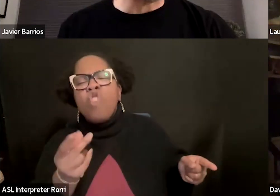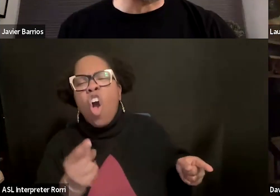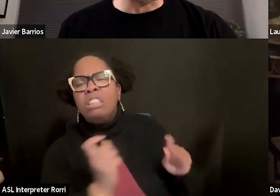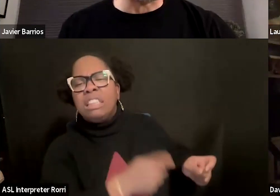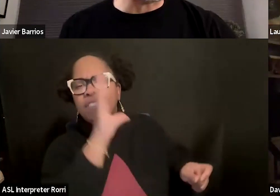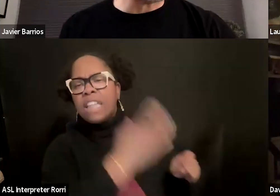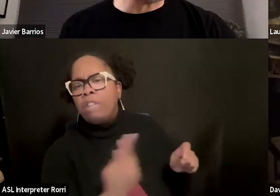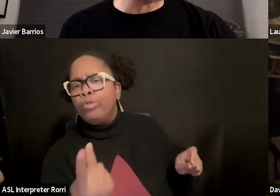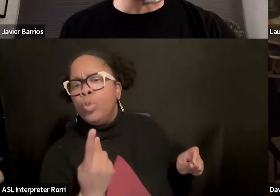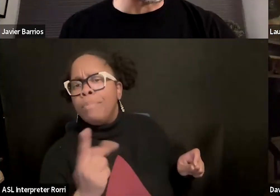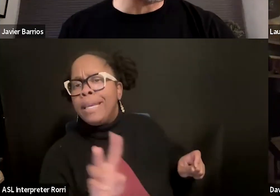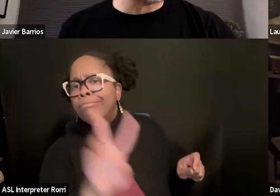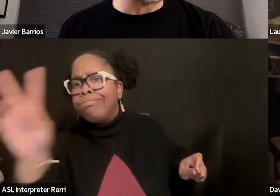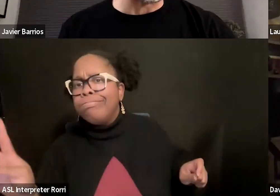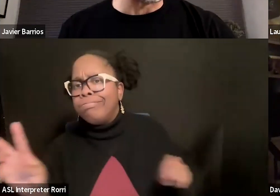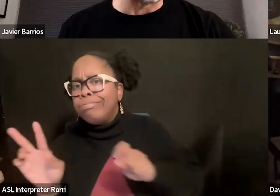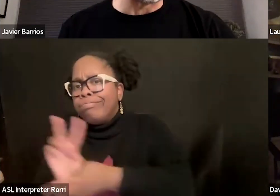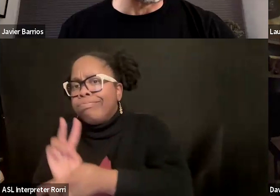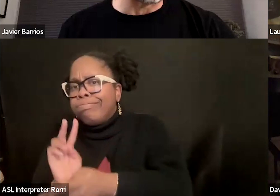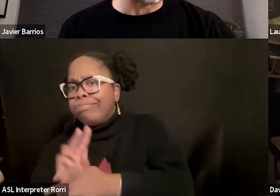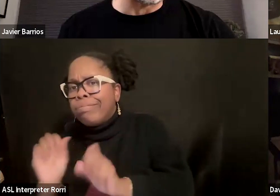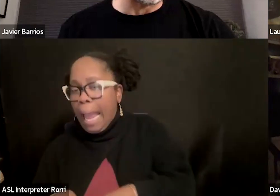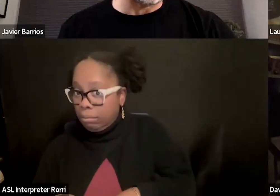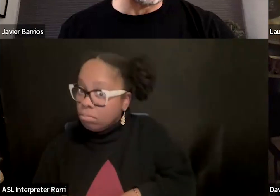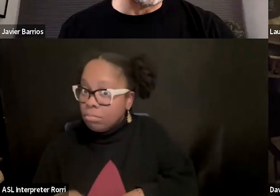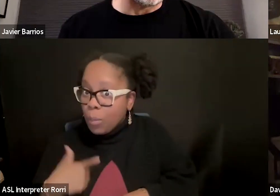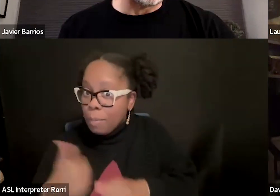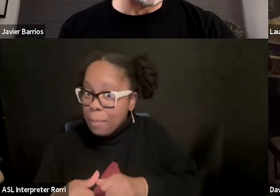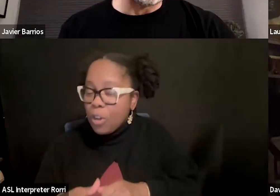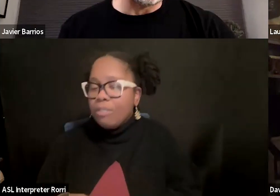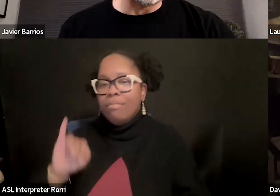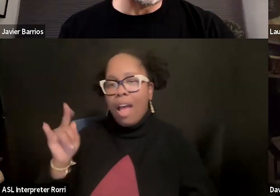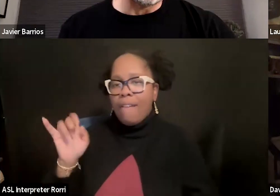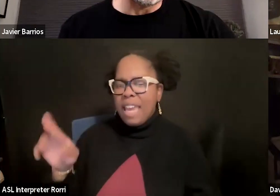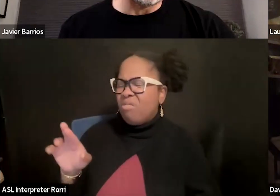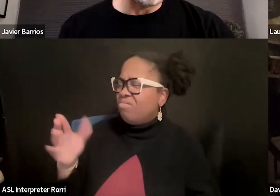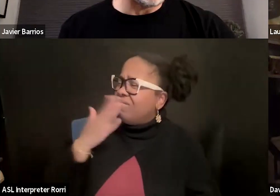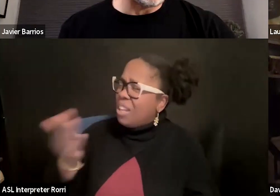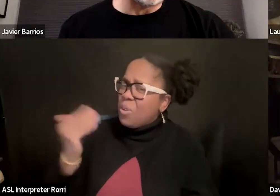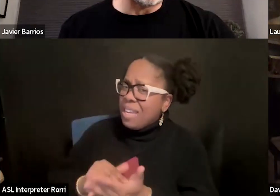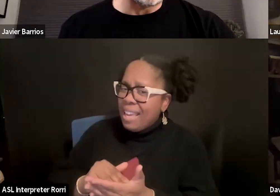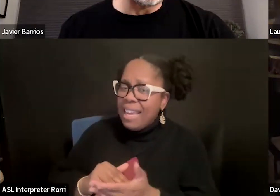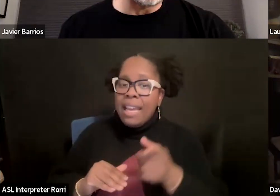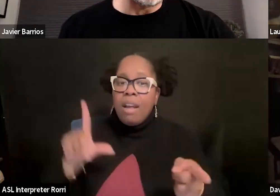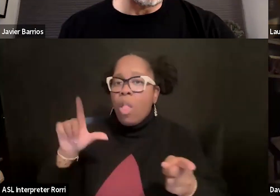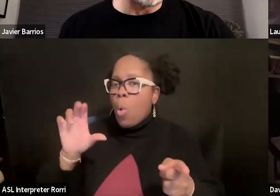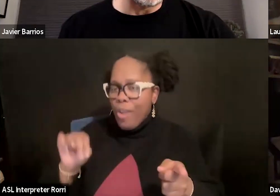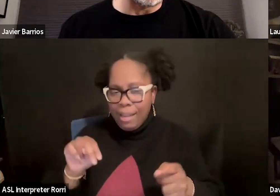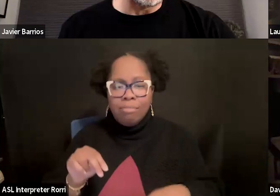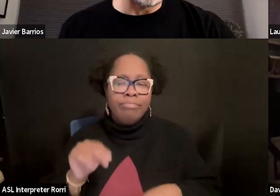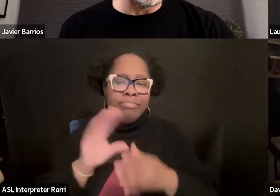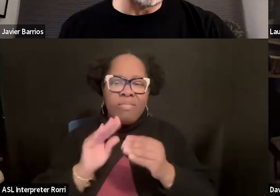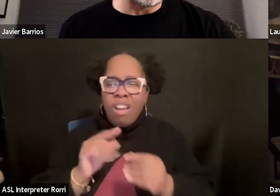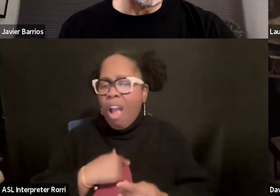Well, thank you so much for doing it. And just, I really, really hope you enjoy the rest of,